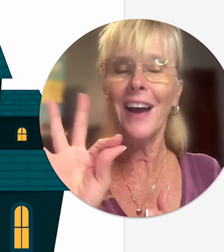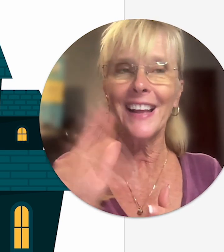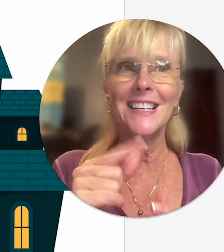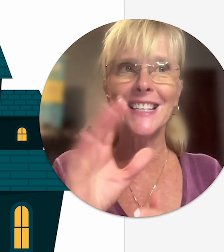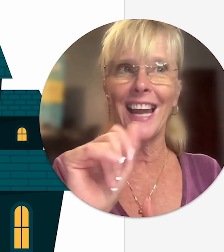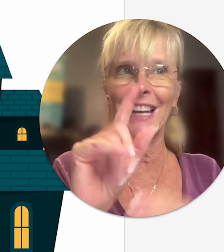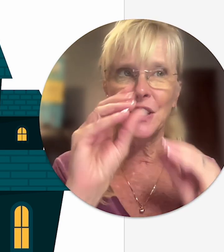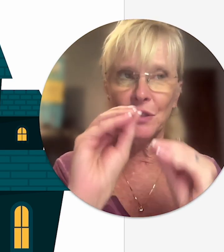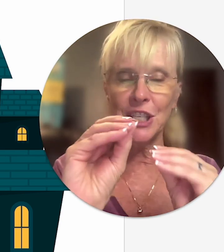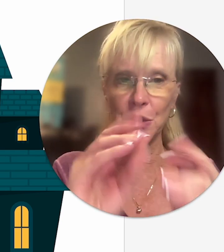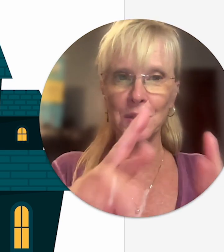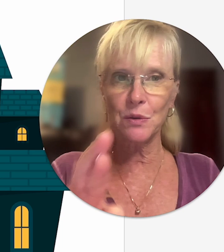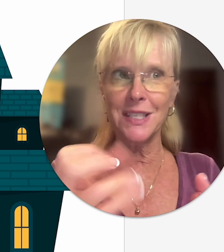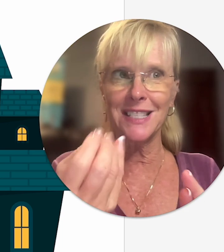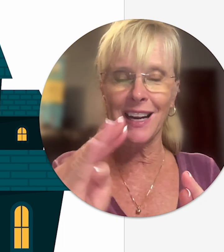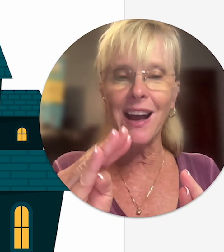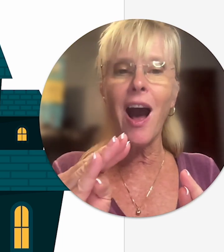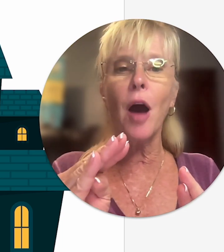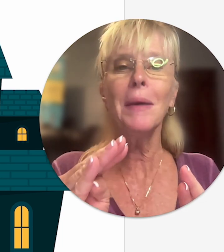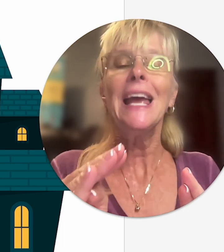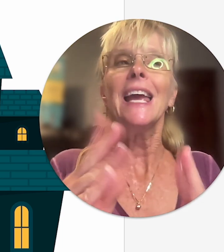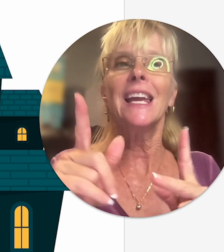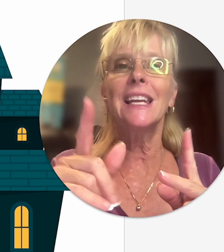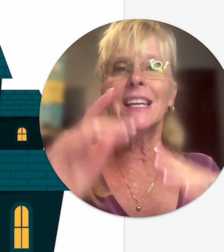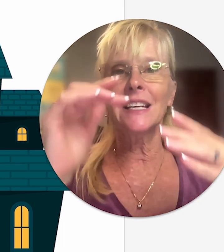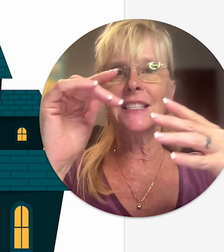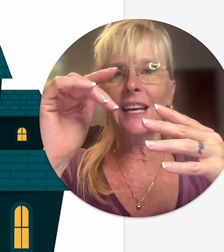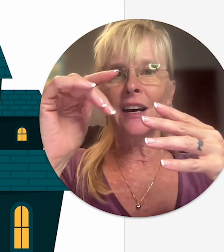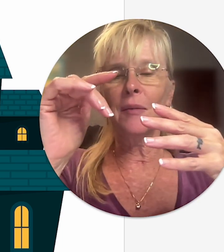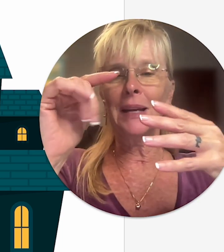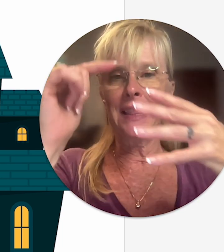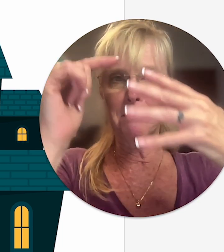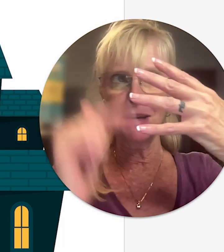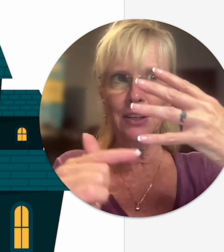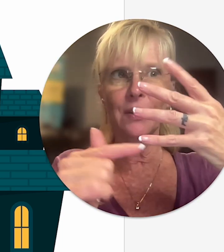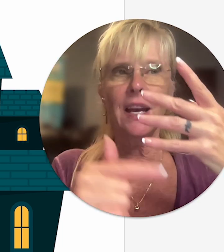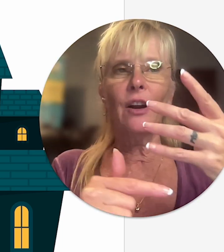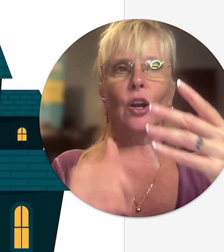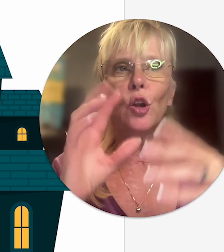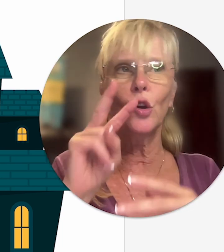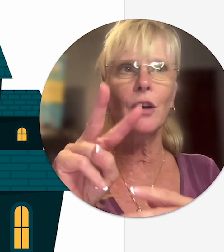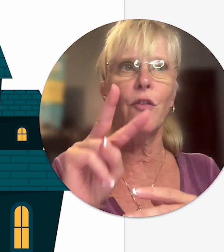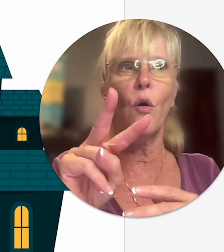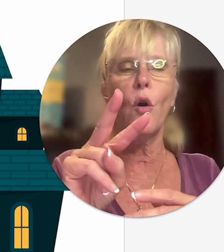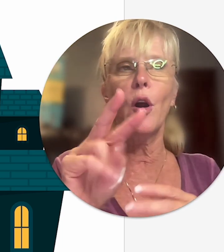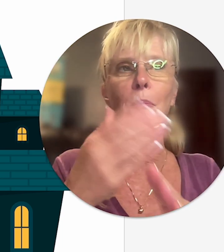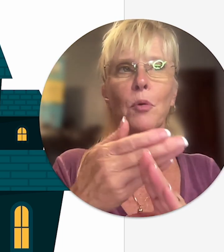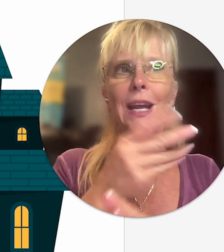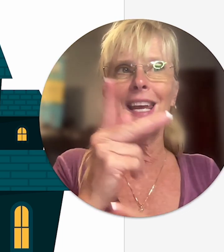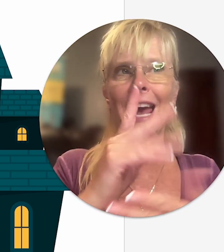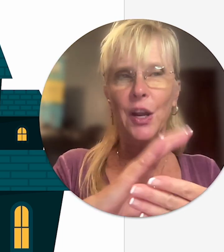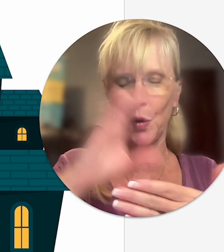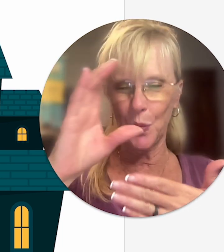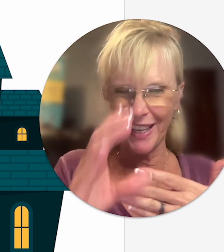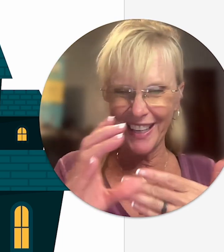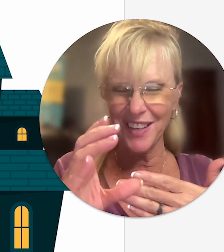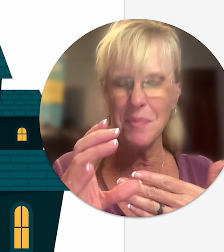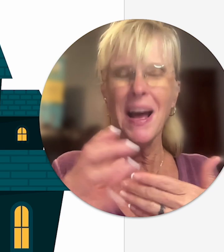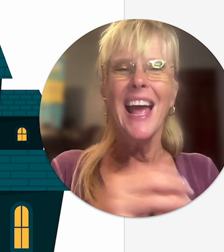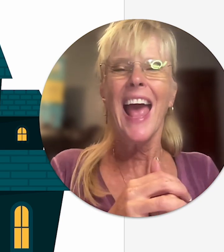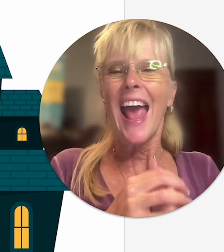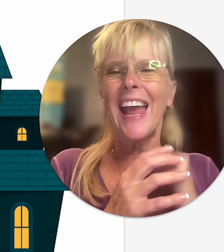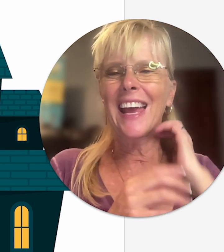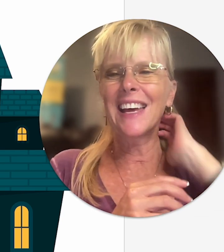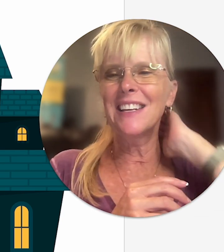can find this at ASLTeachingResources.com. It is in the menu there. Look for PreK